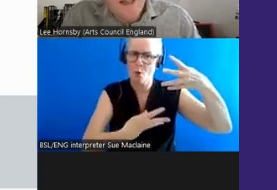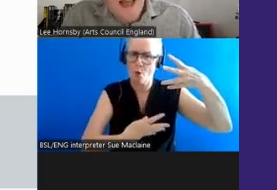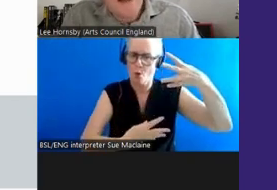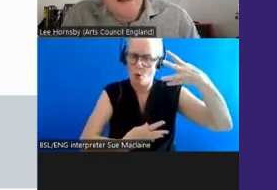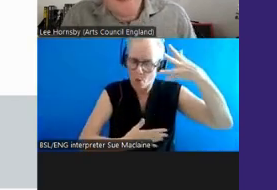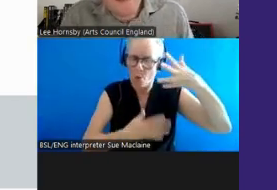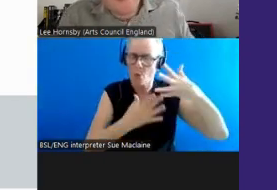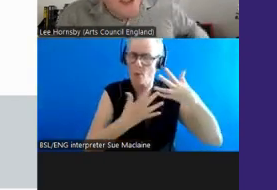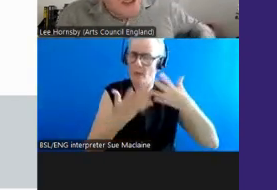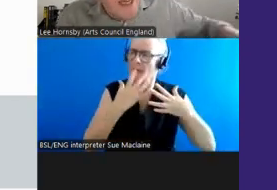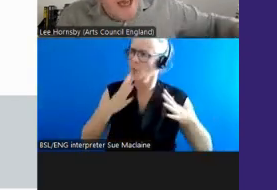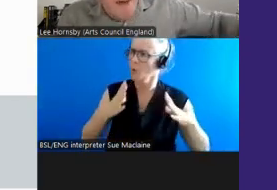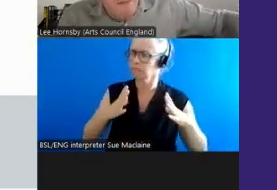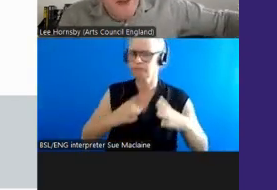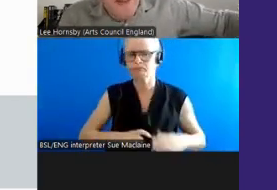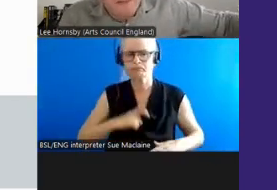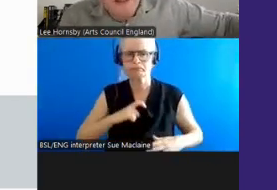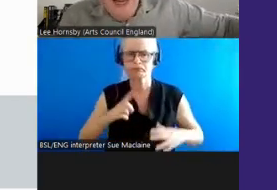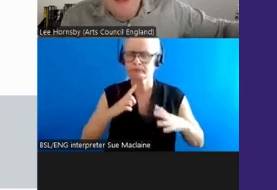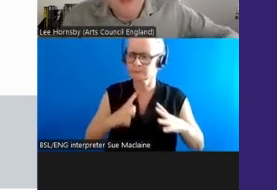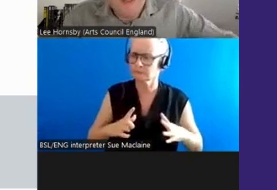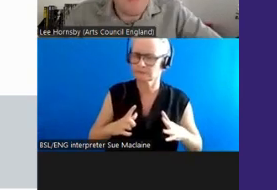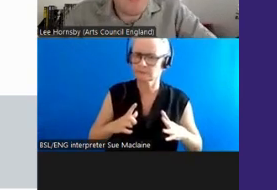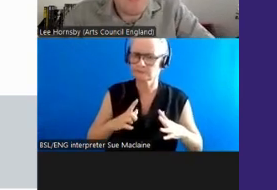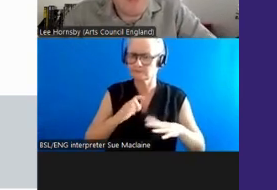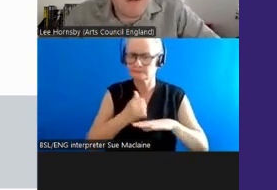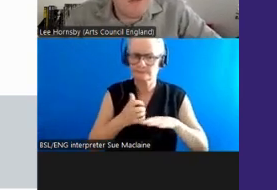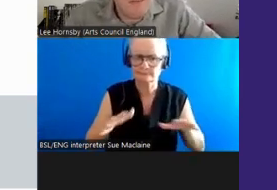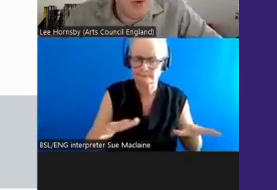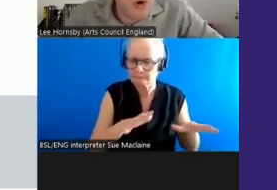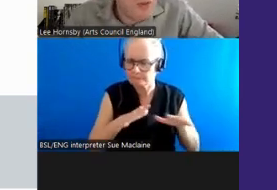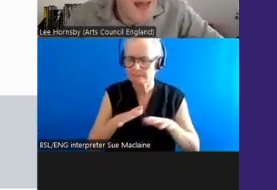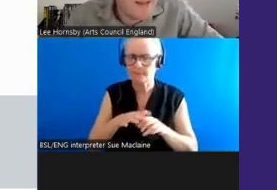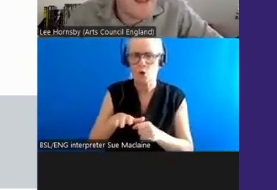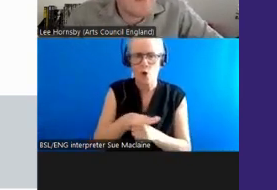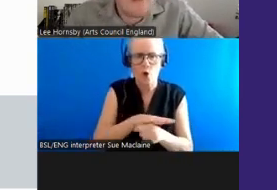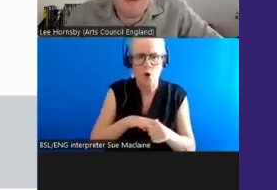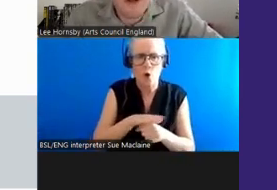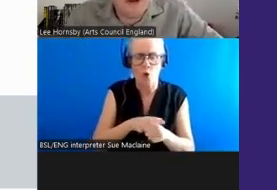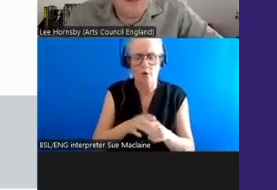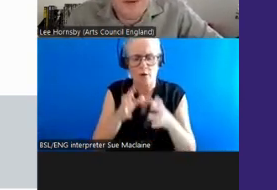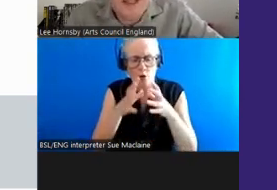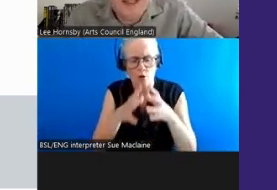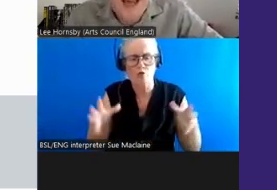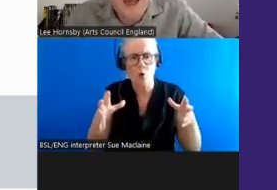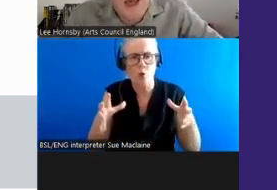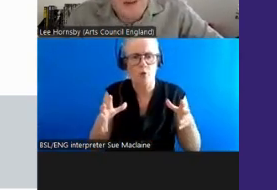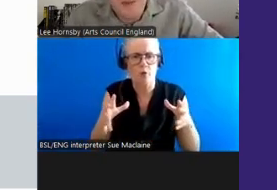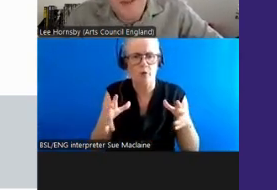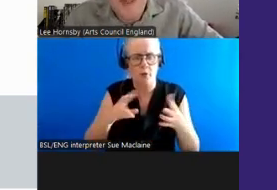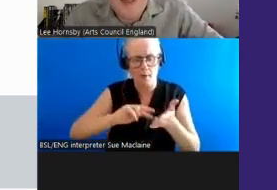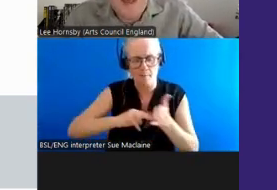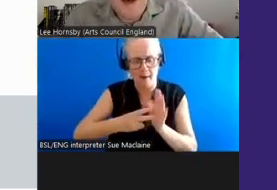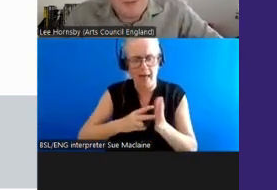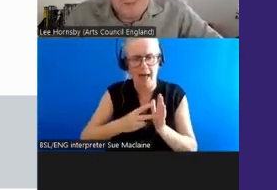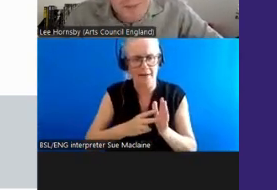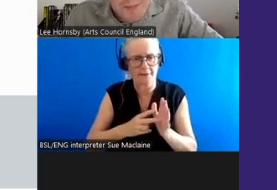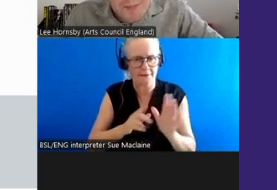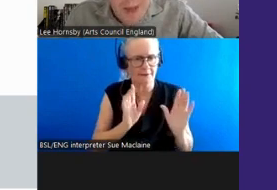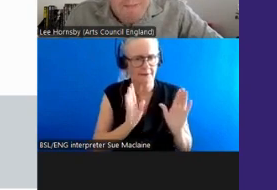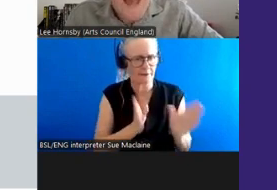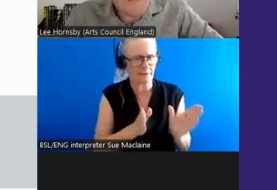established, and especially when they start setting out their local growth plans, which I'll come to in a sec. But thinking